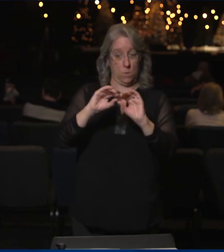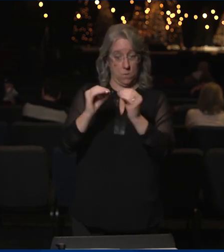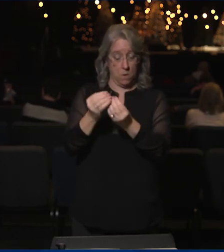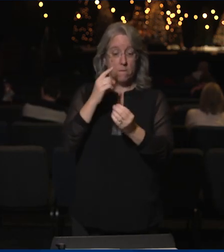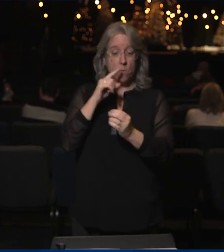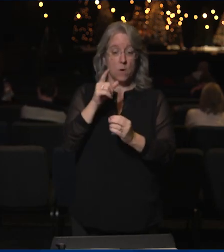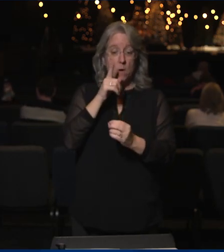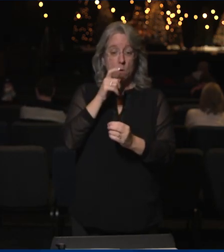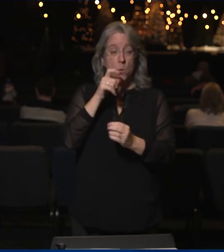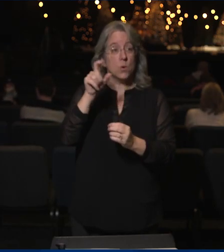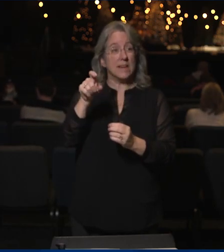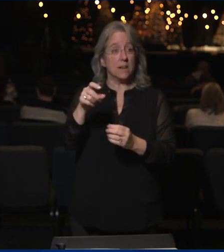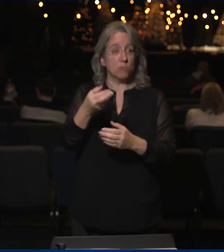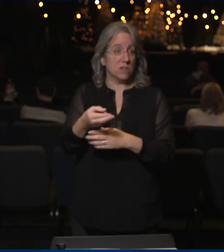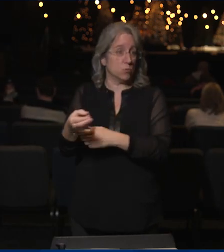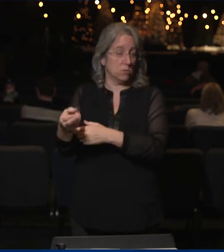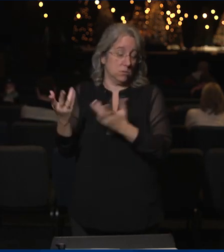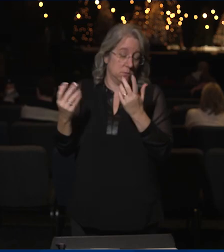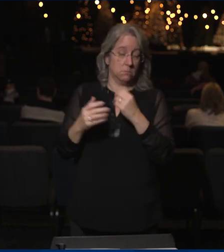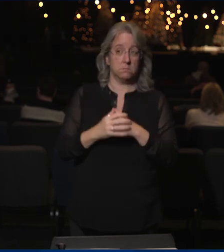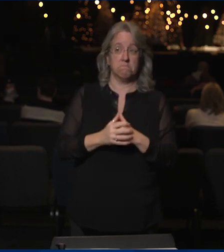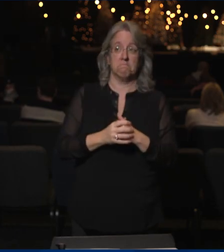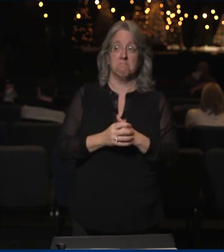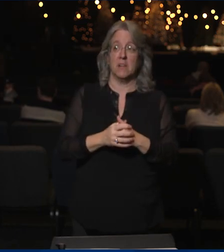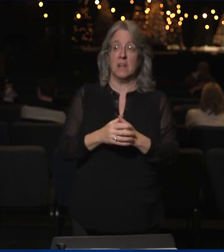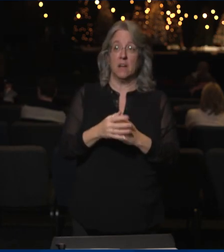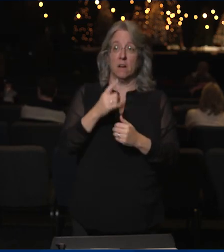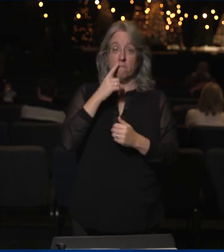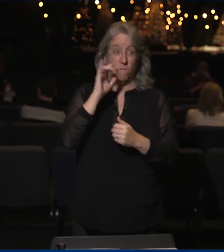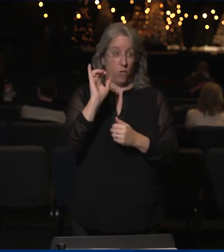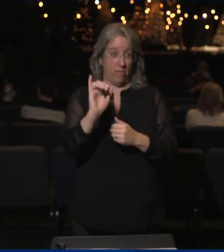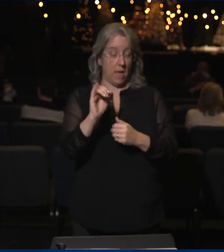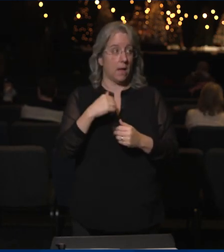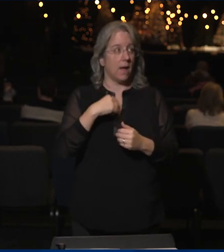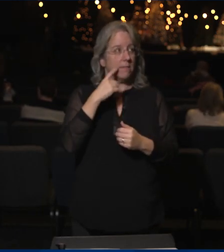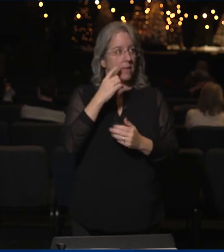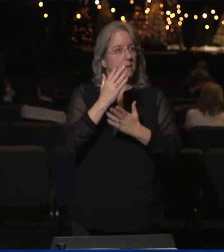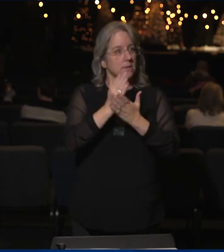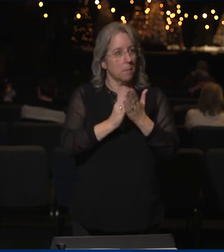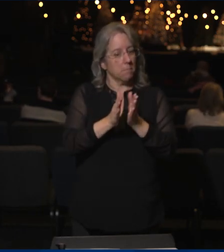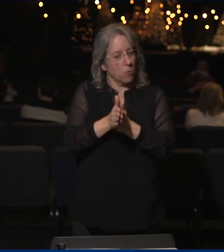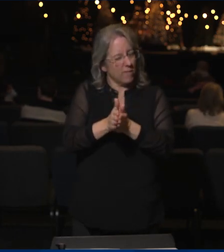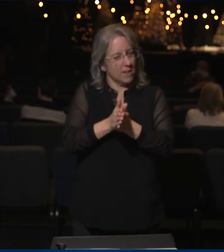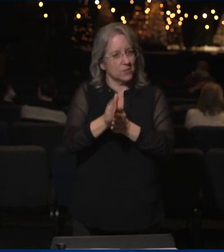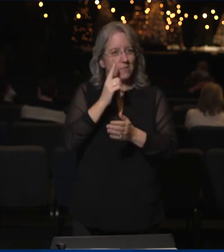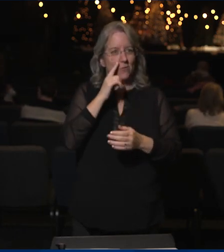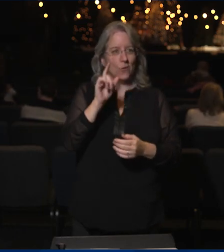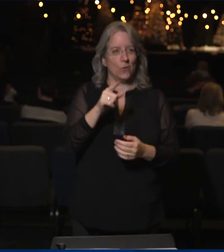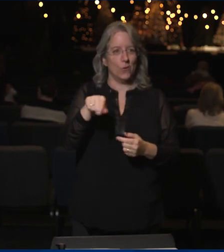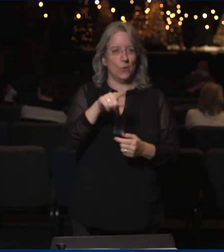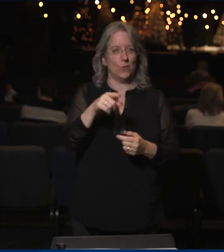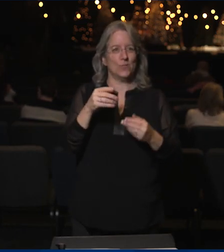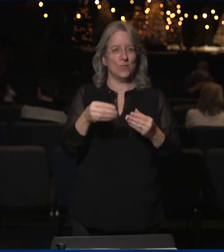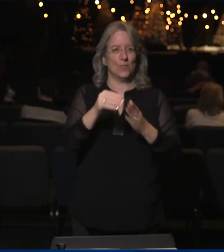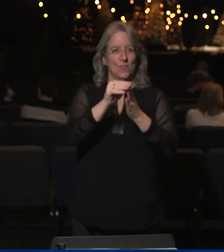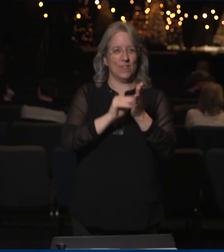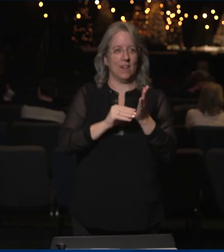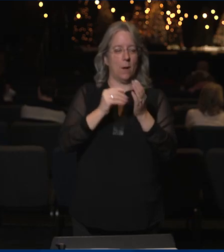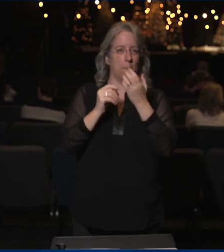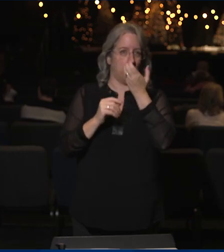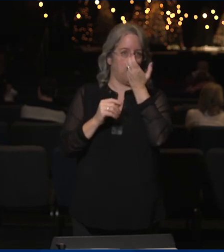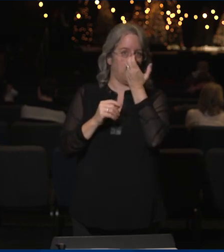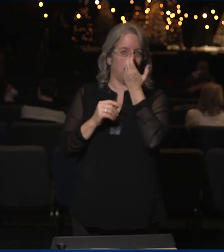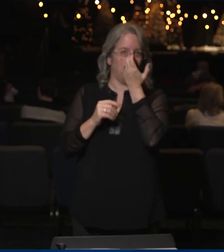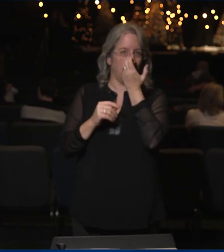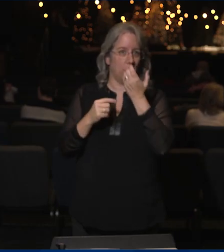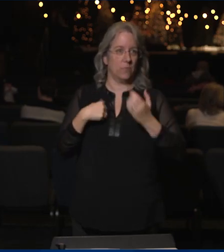resources. And so even for that, I think there is some motivation for you to fill that out. But otherwise, then we can get